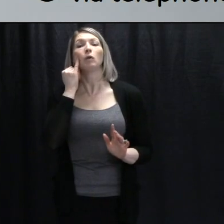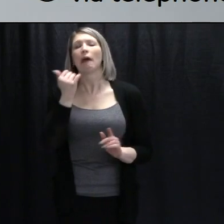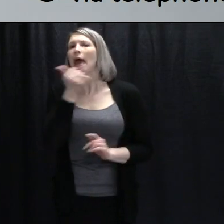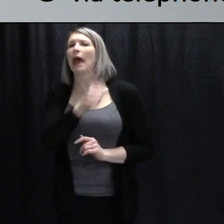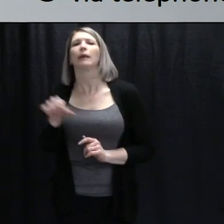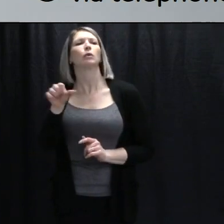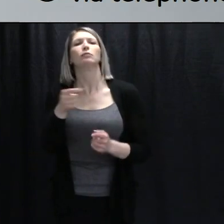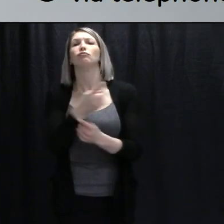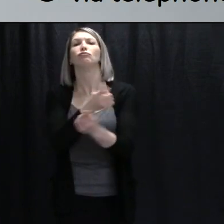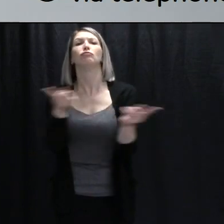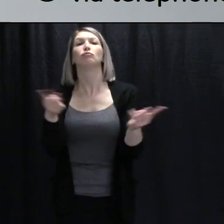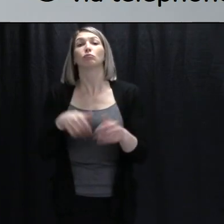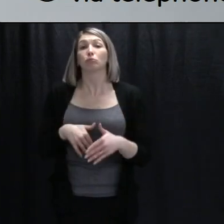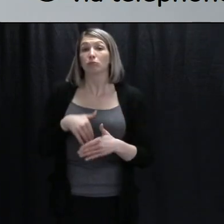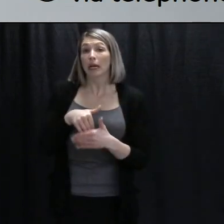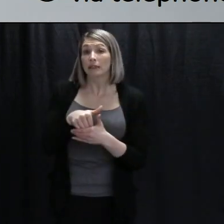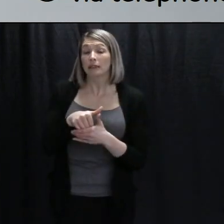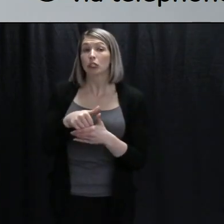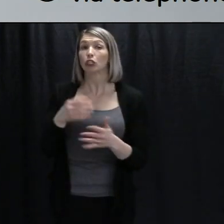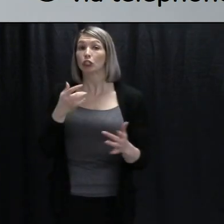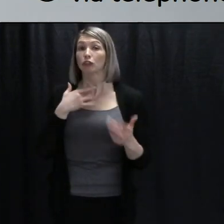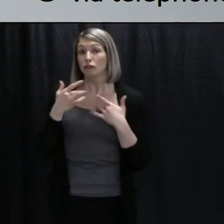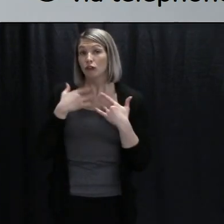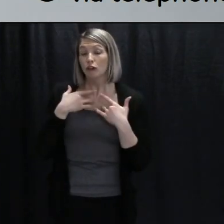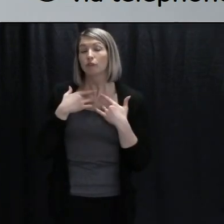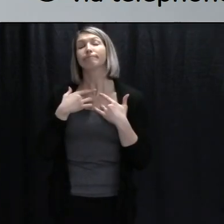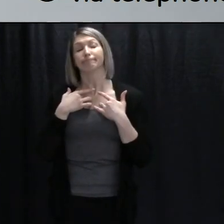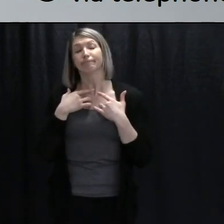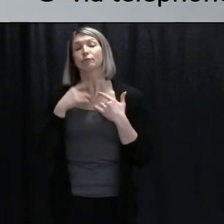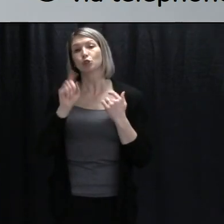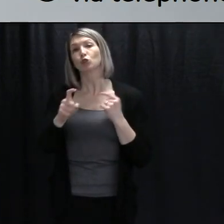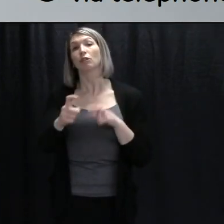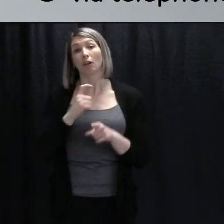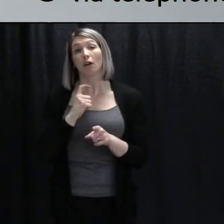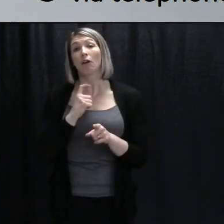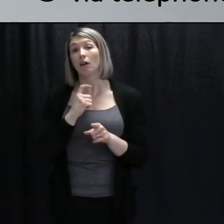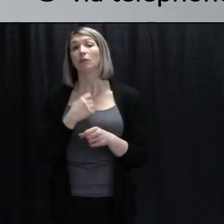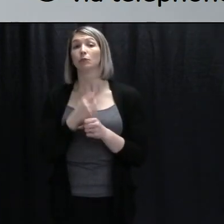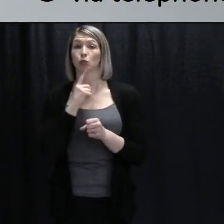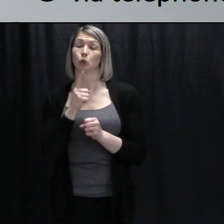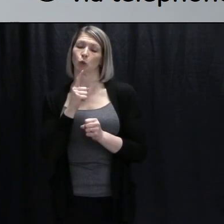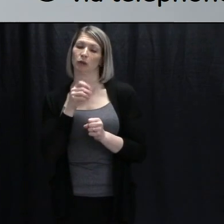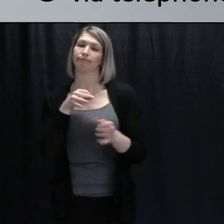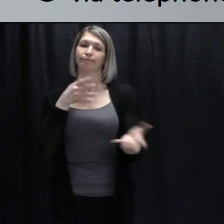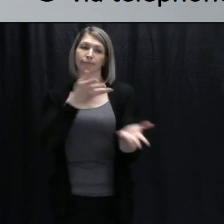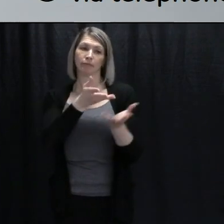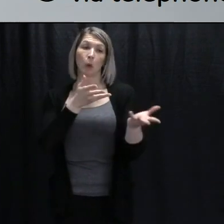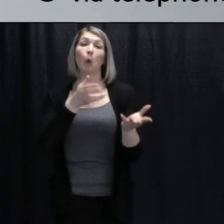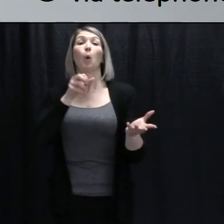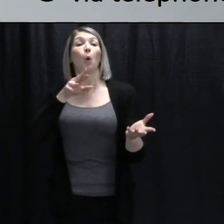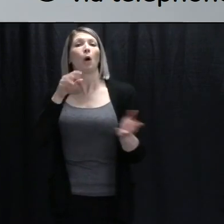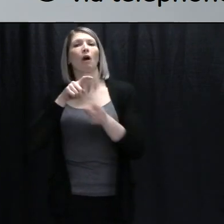to exposure, I think that's a conversation that women need to have with their employers, and